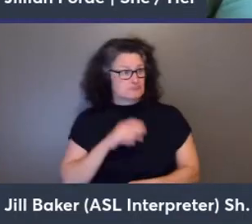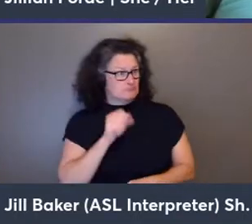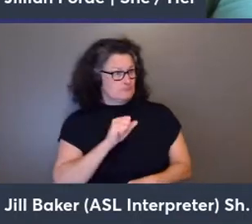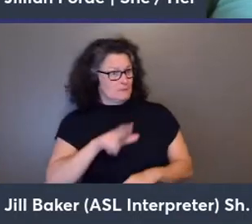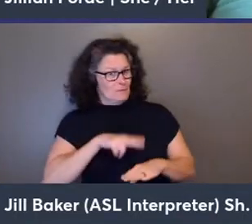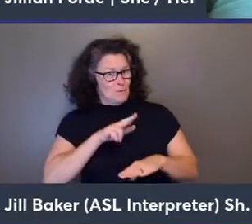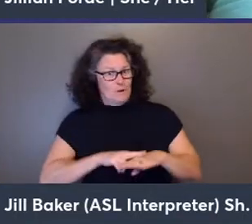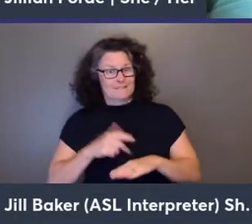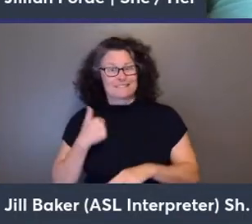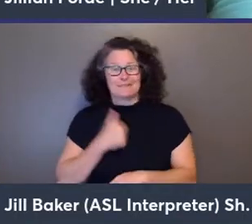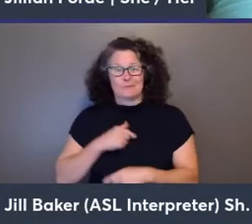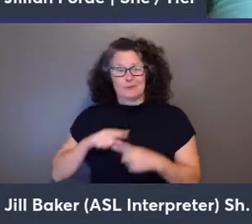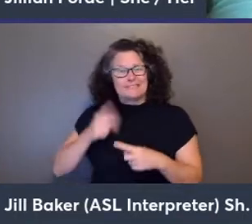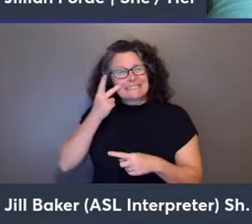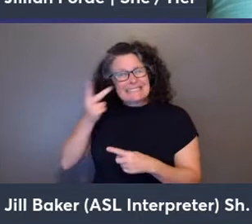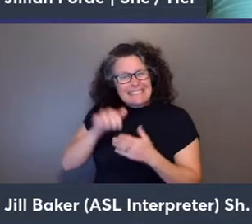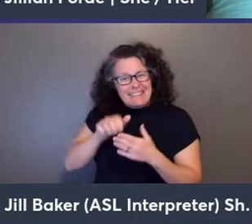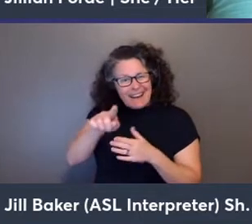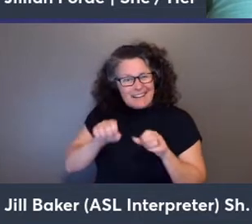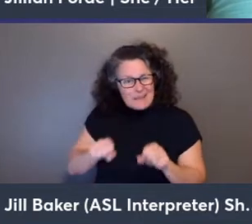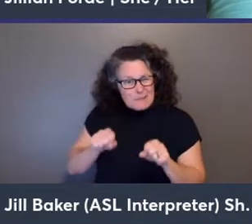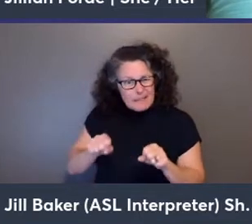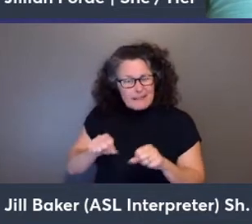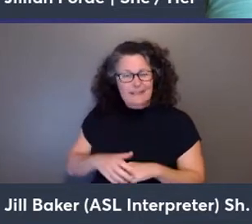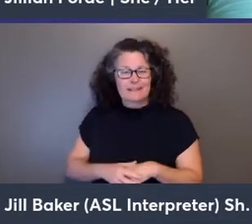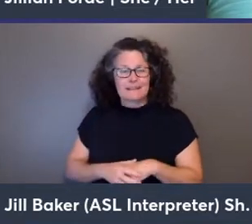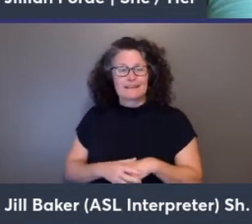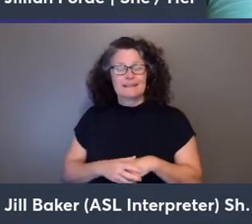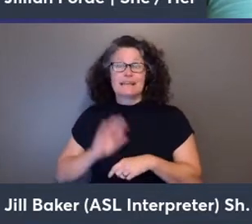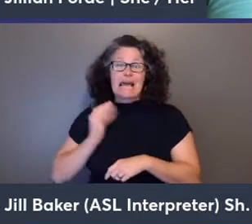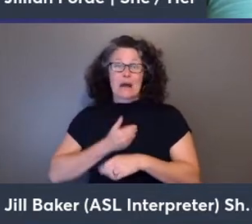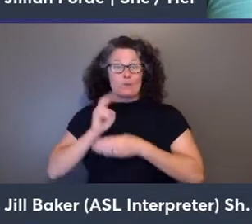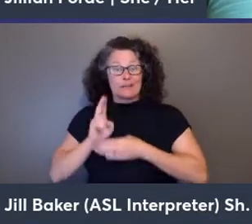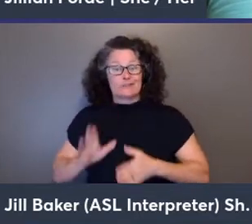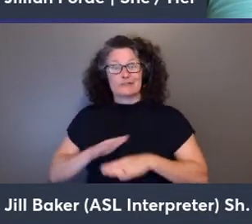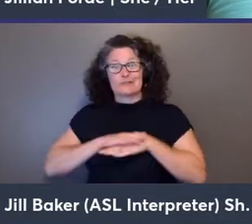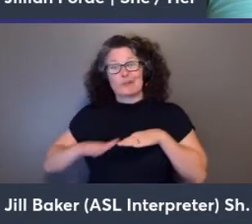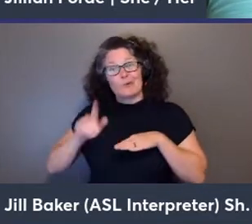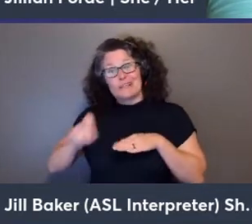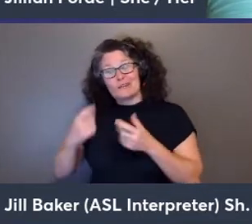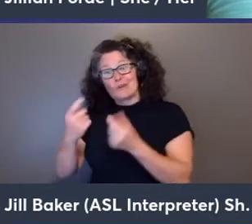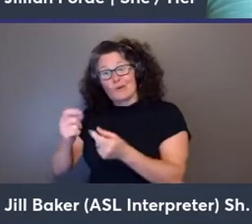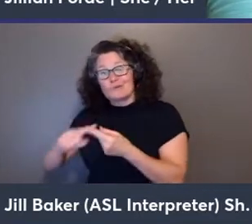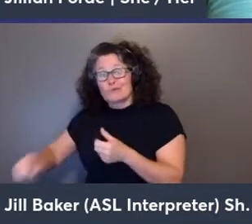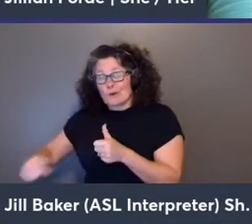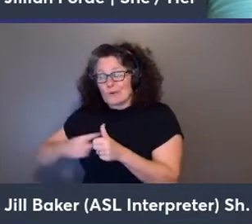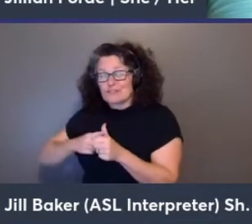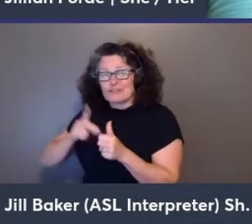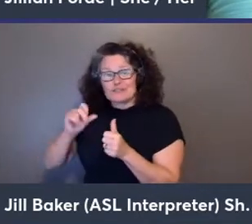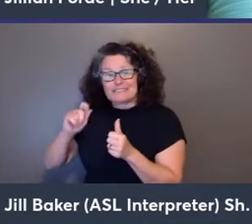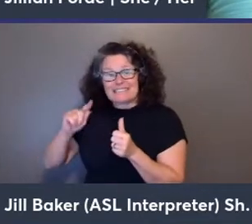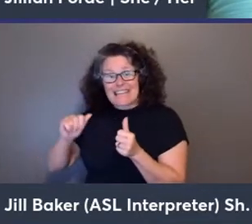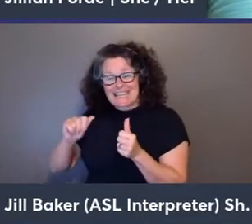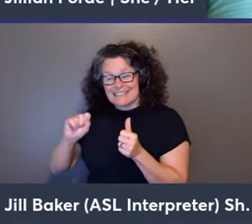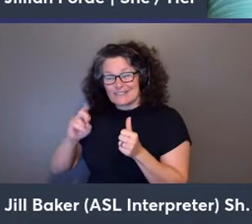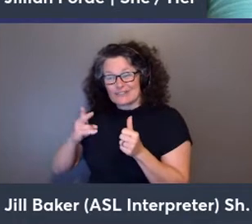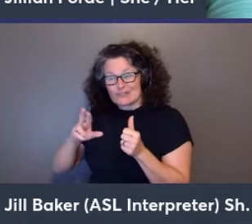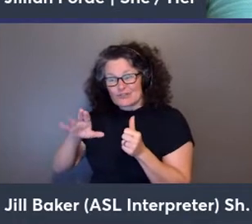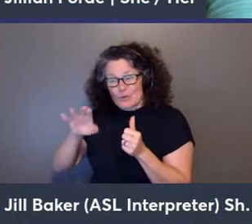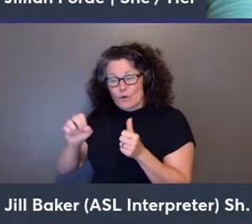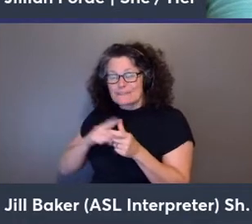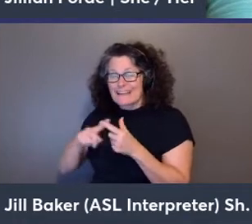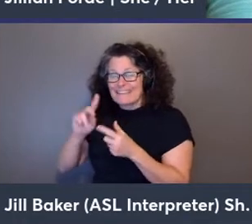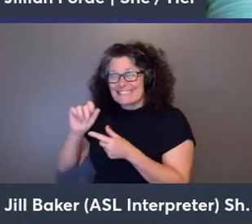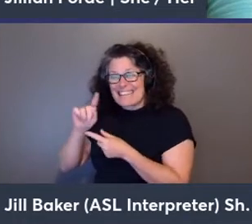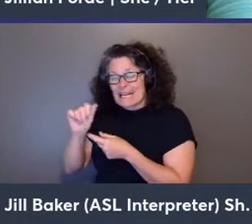now we're building this capability. Our users don't need to go to the original data source and then do all those data